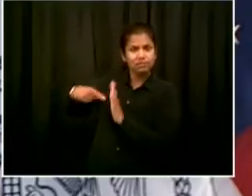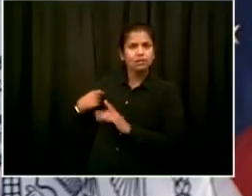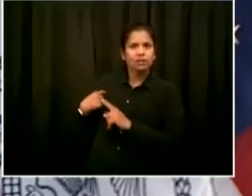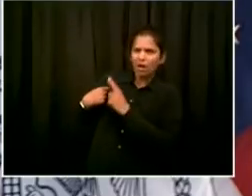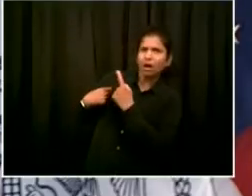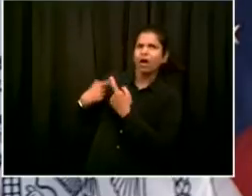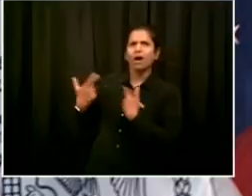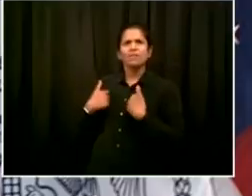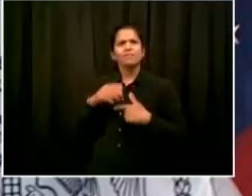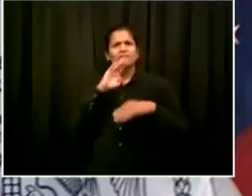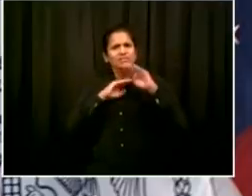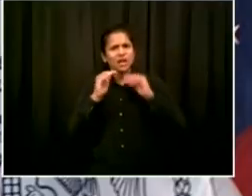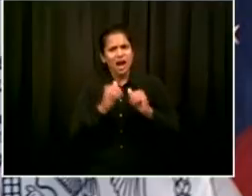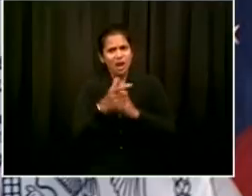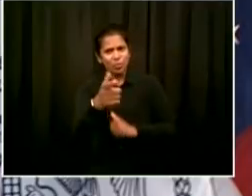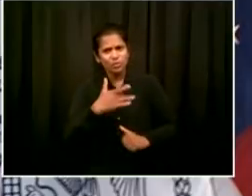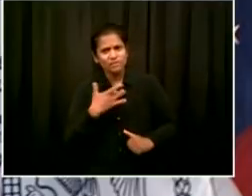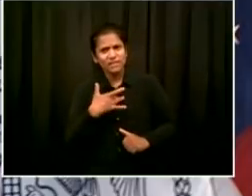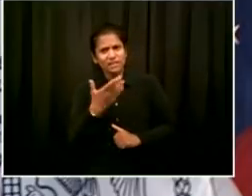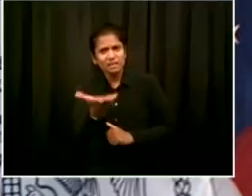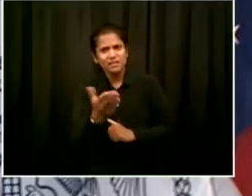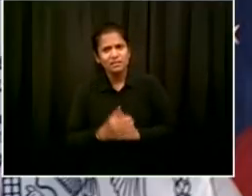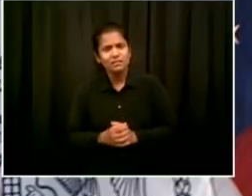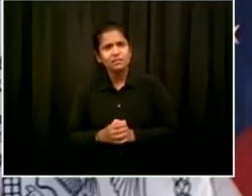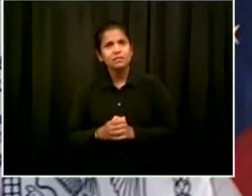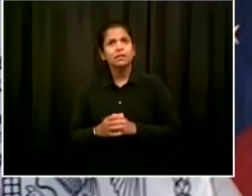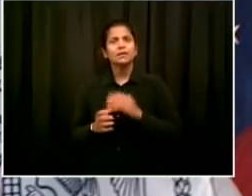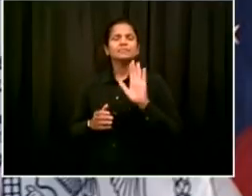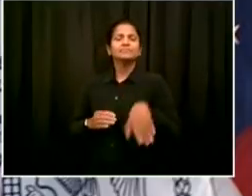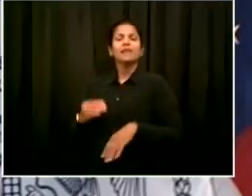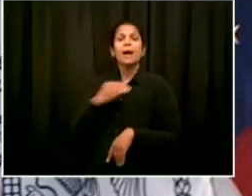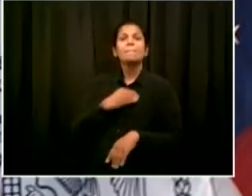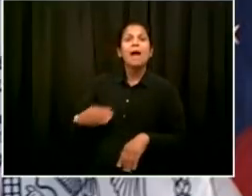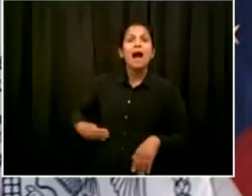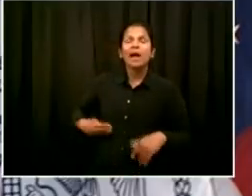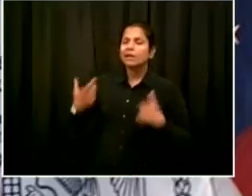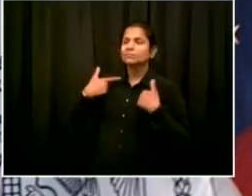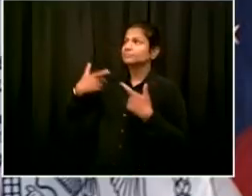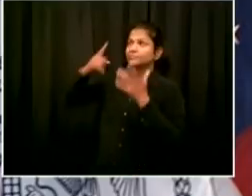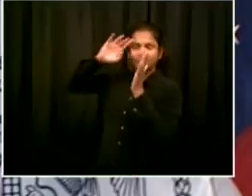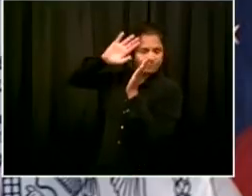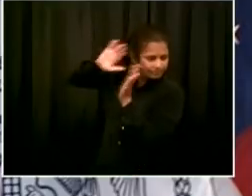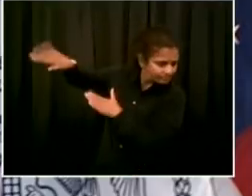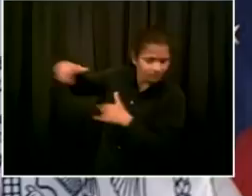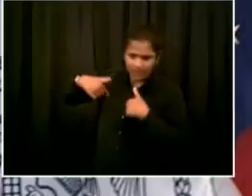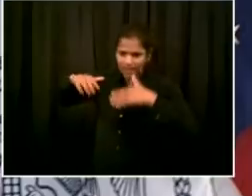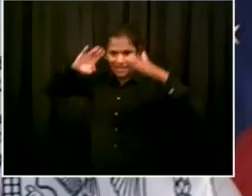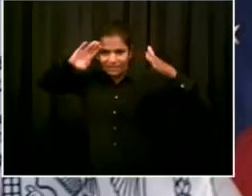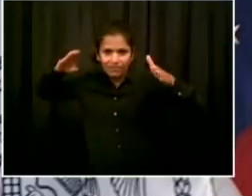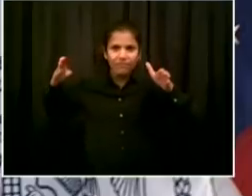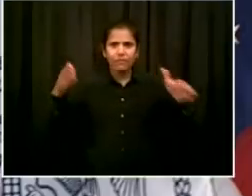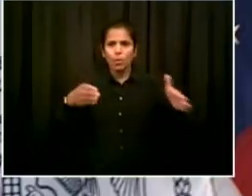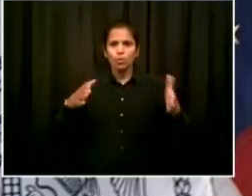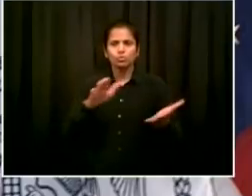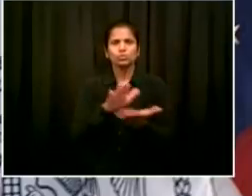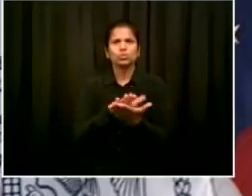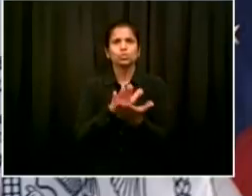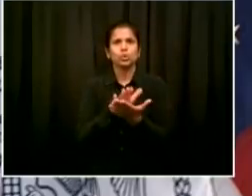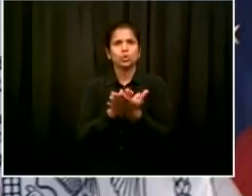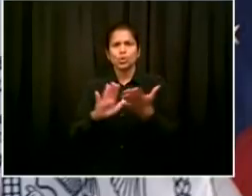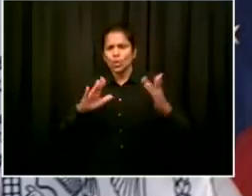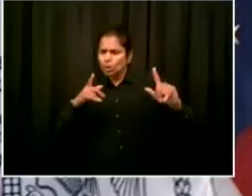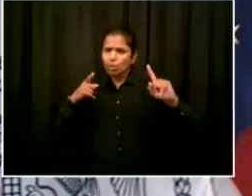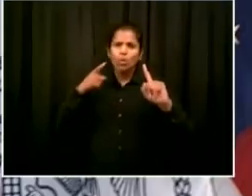I just focus on the work and I focus on what I need to do for my fellow New Yorkers. And look, I was a public school